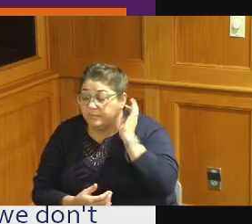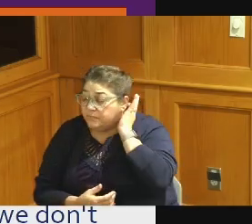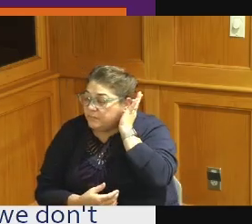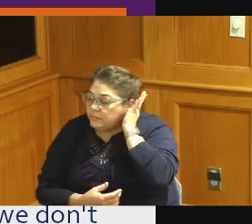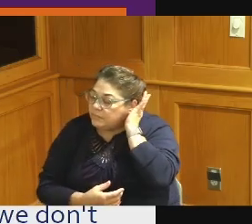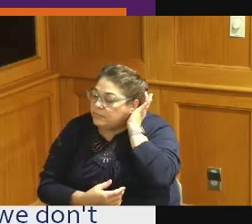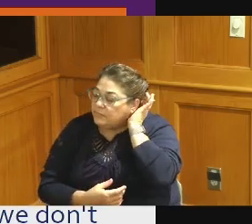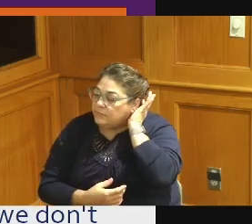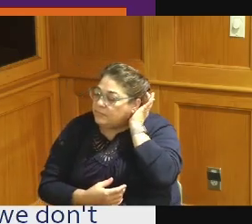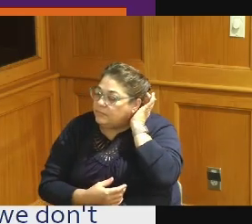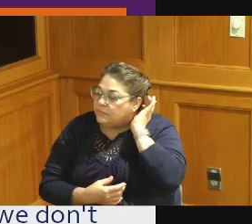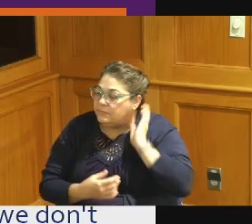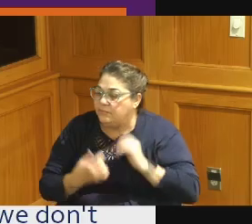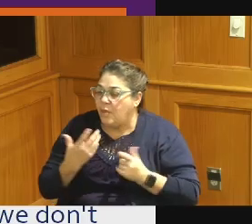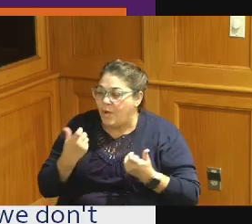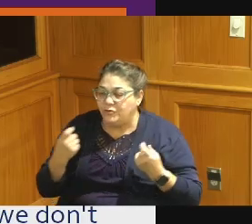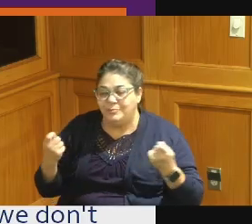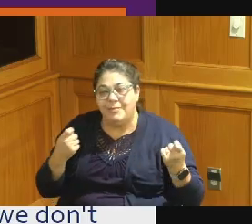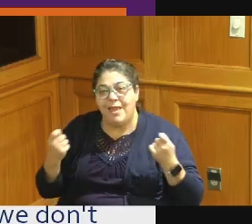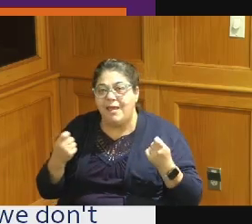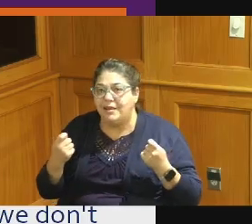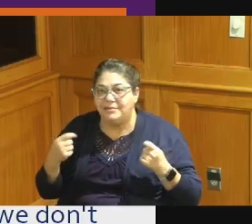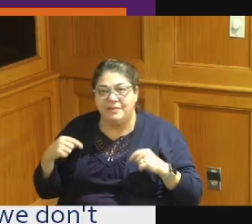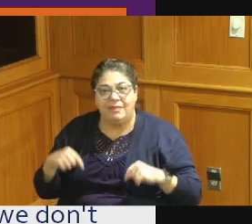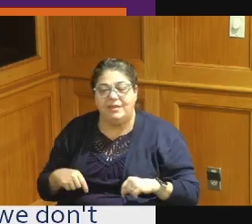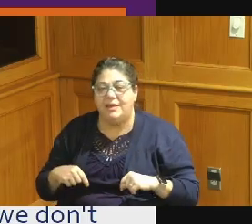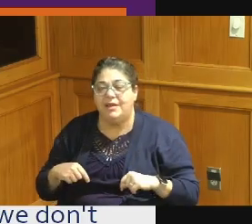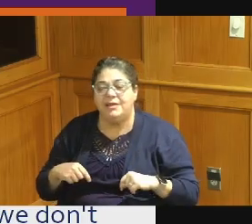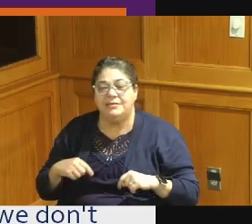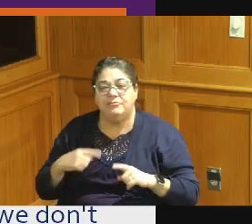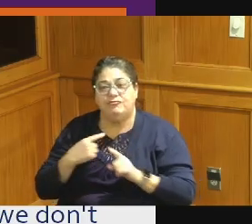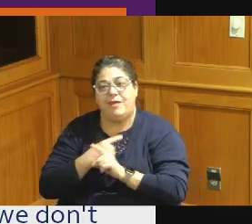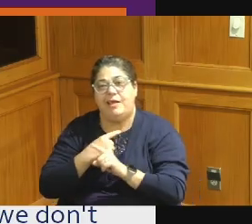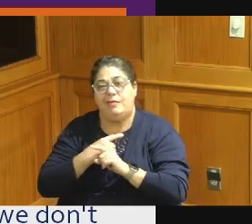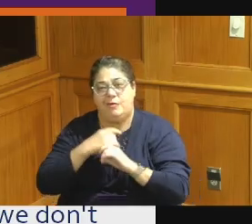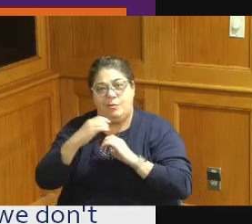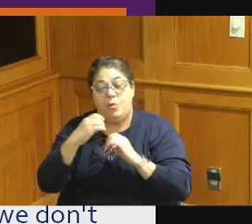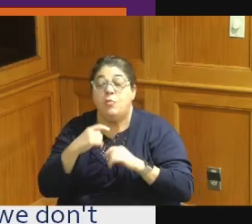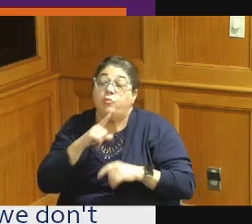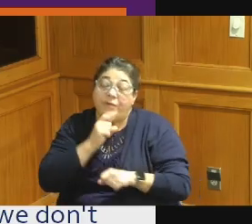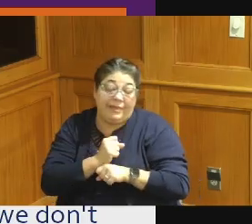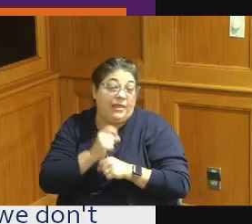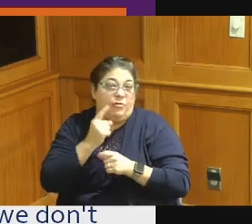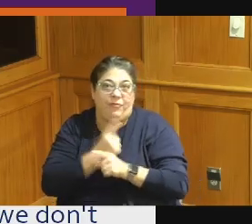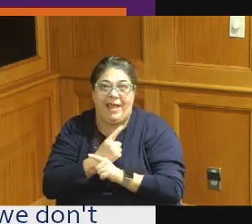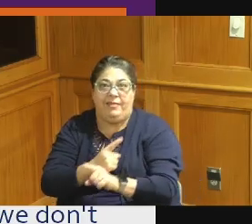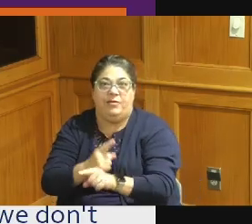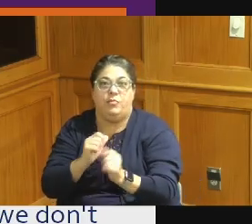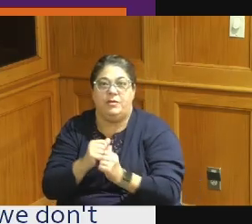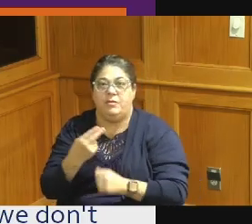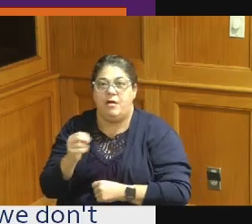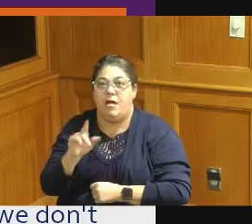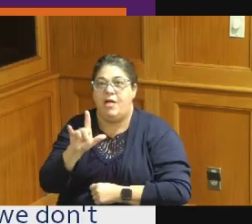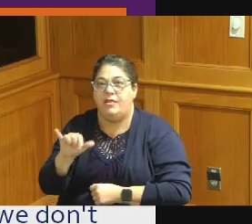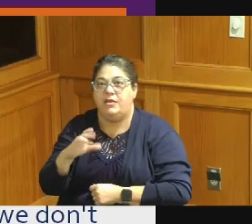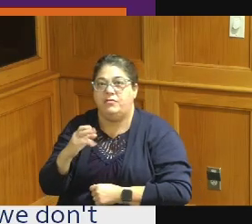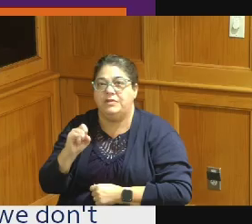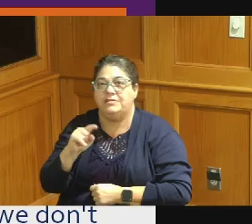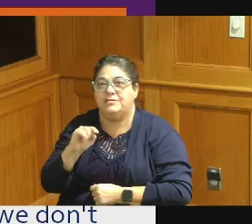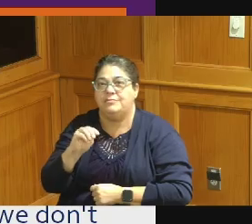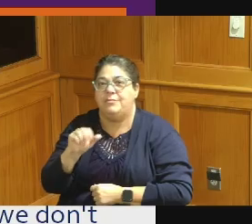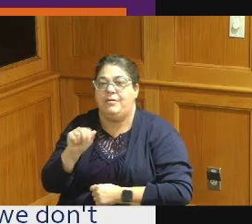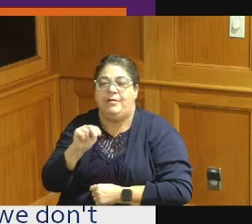we want to manage, and we want to be, and we're going to be in regular communication, and we are in regular communication with Holly and the team